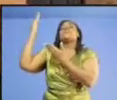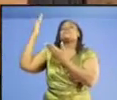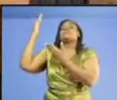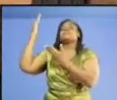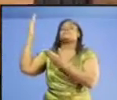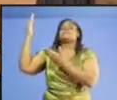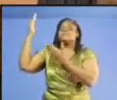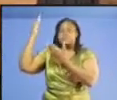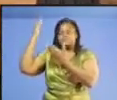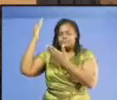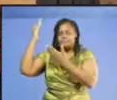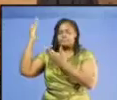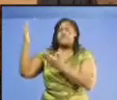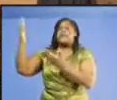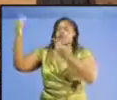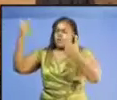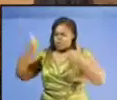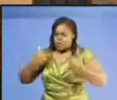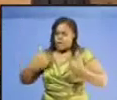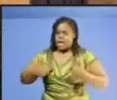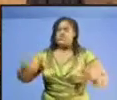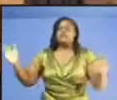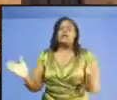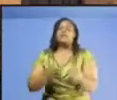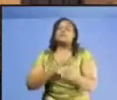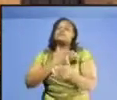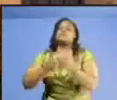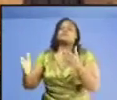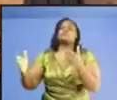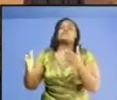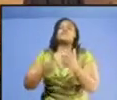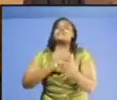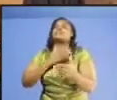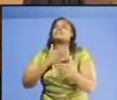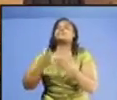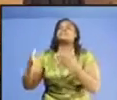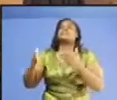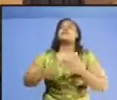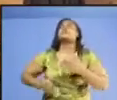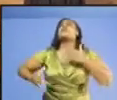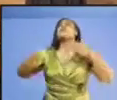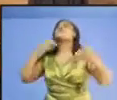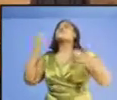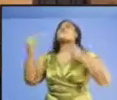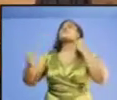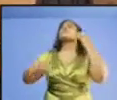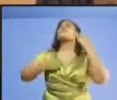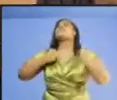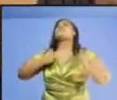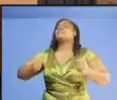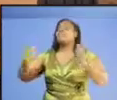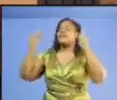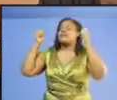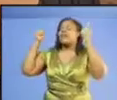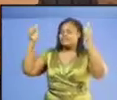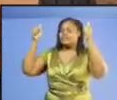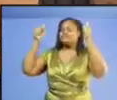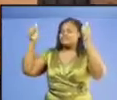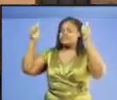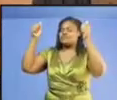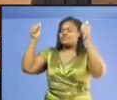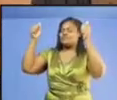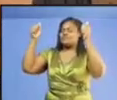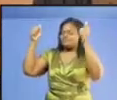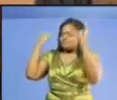Of God. I will sing of the goodness of God. Oh, I will sing of the